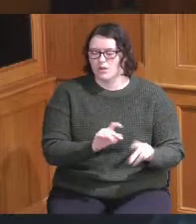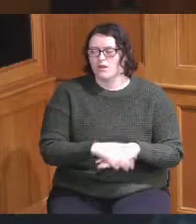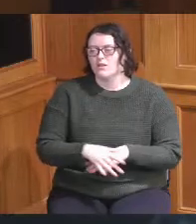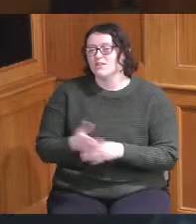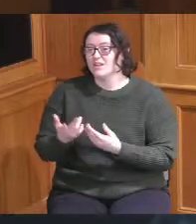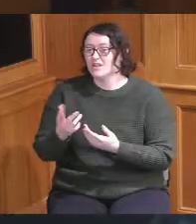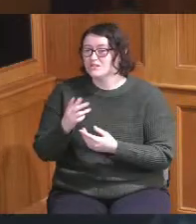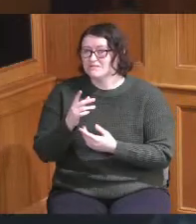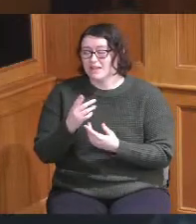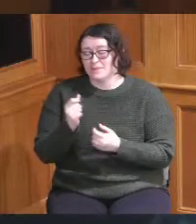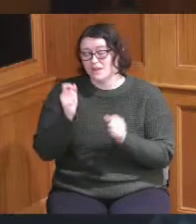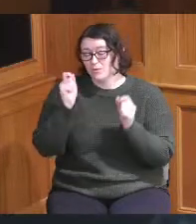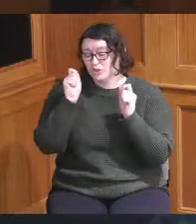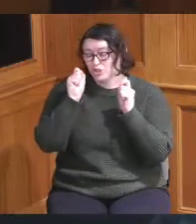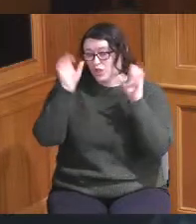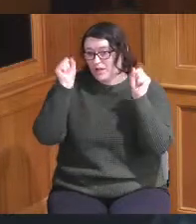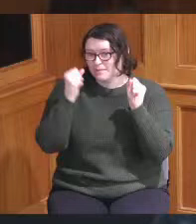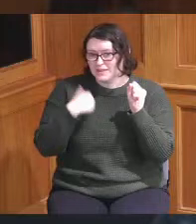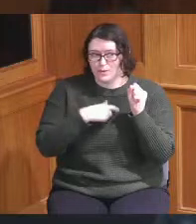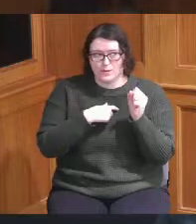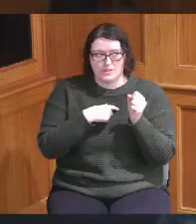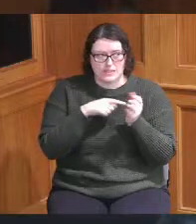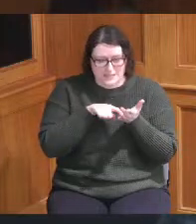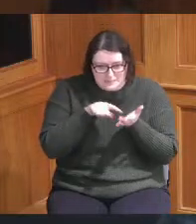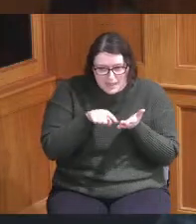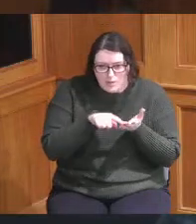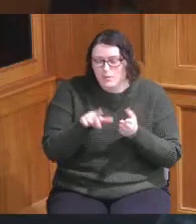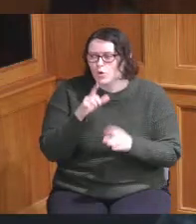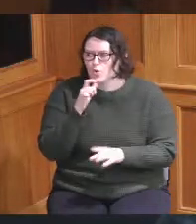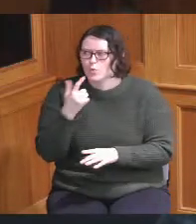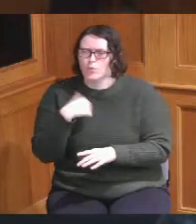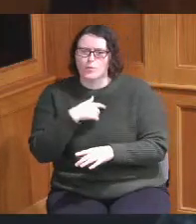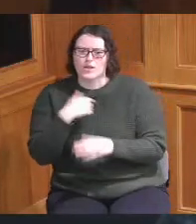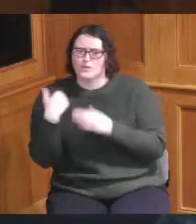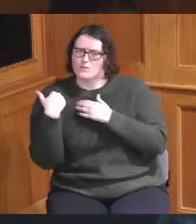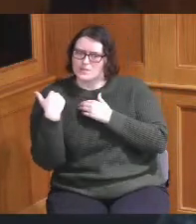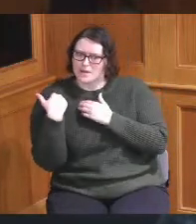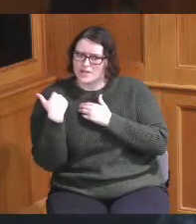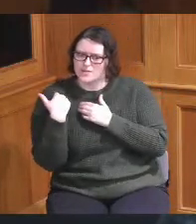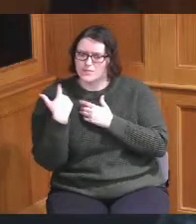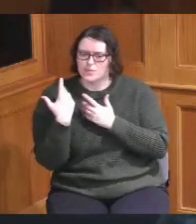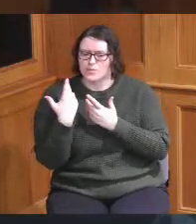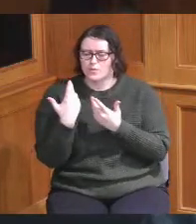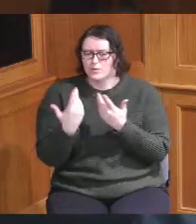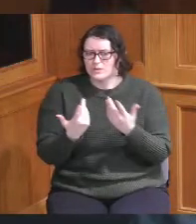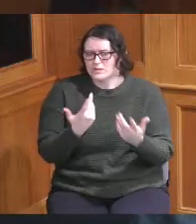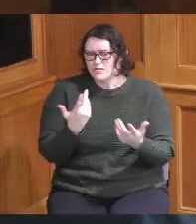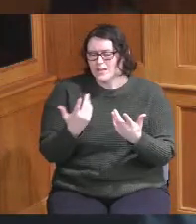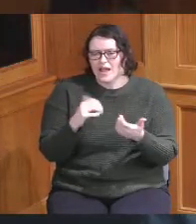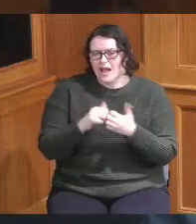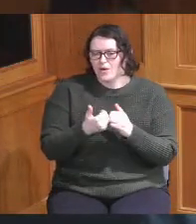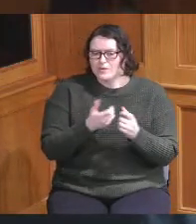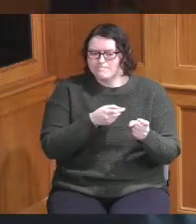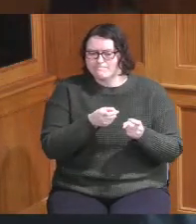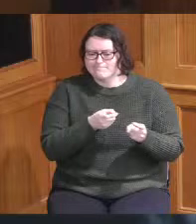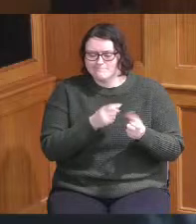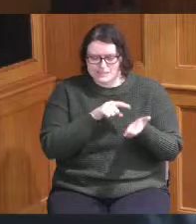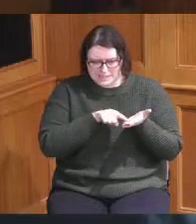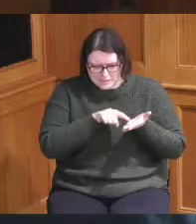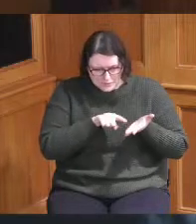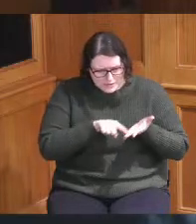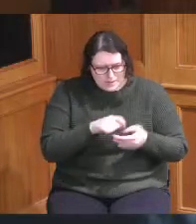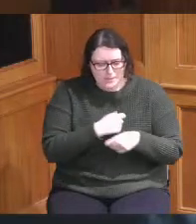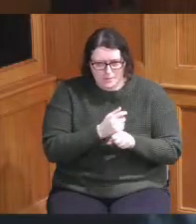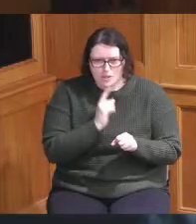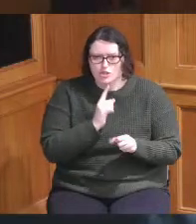for. I mean, it was news to me that we do that, but who we're responsible for, and how do we do those inspections to make sure